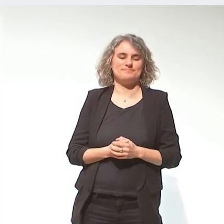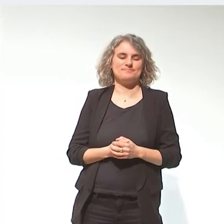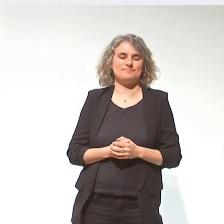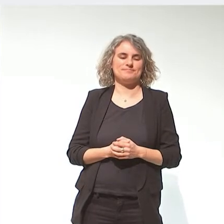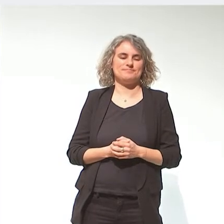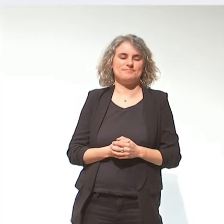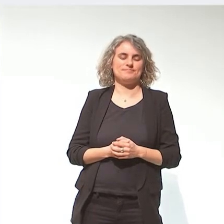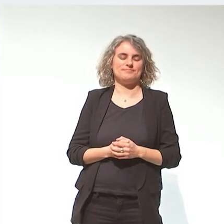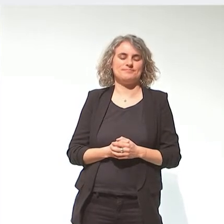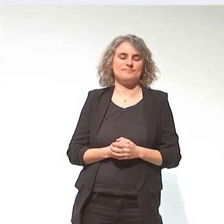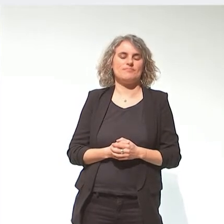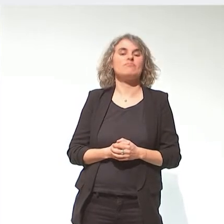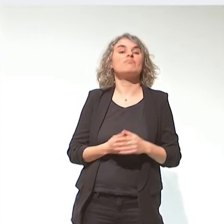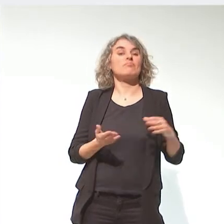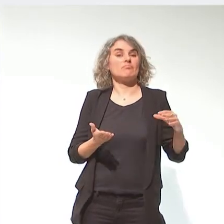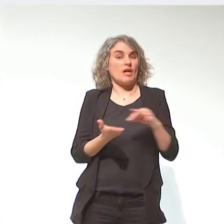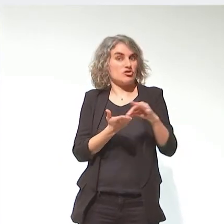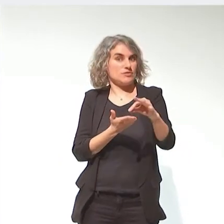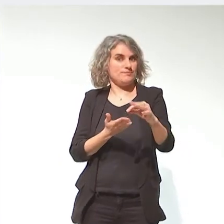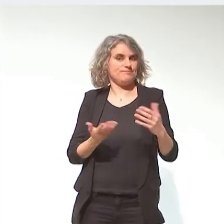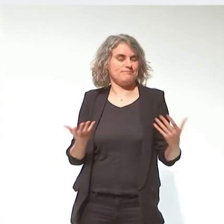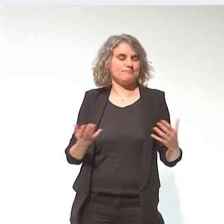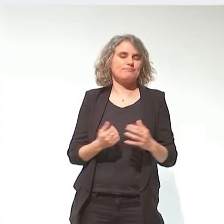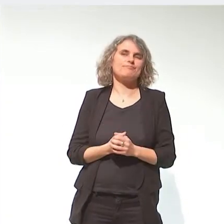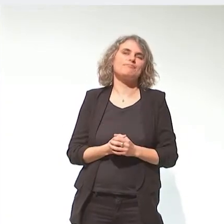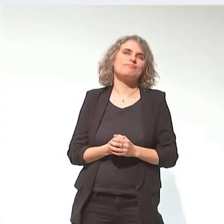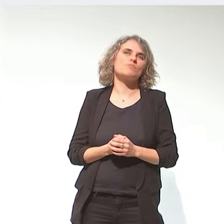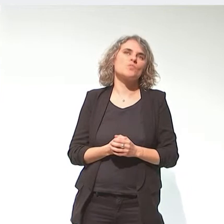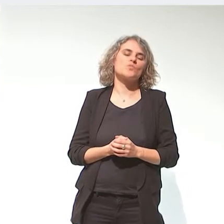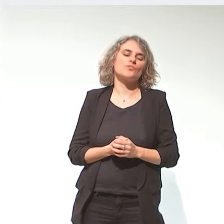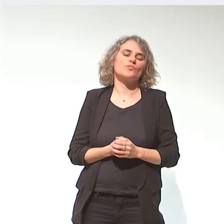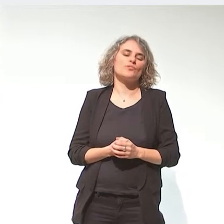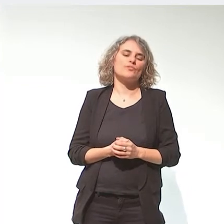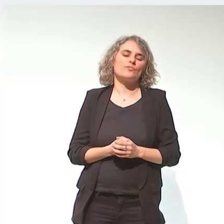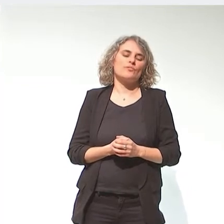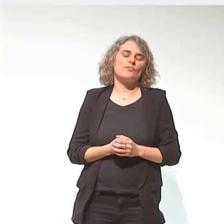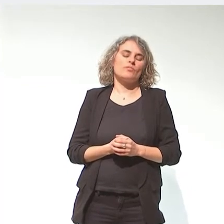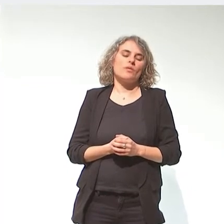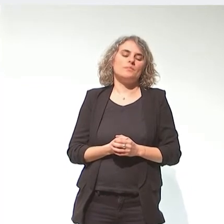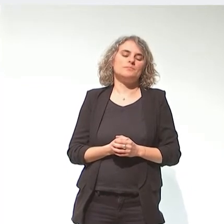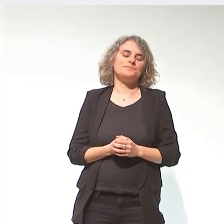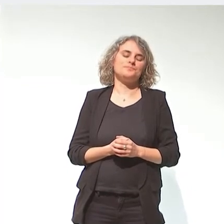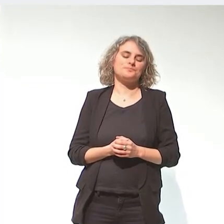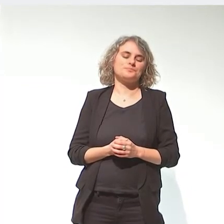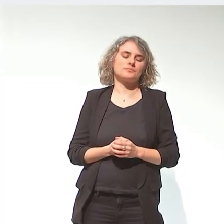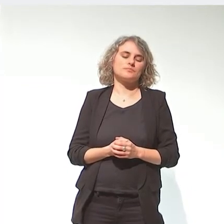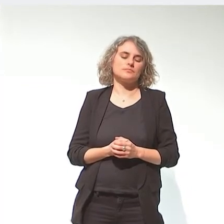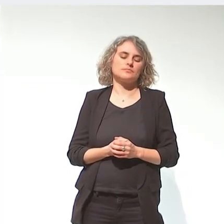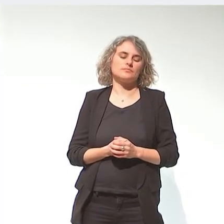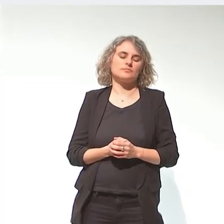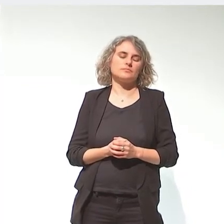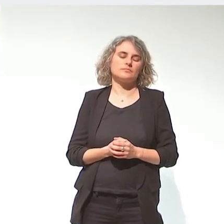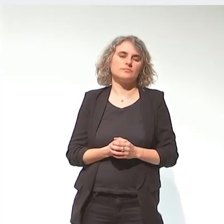the strategy, we, of course, the priorities are, of course, accessibility